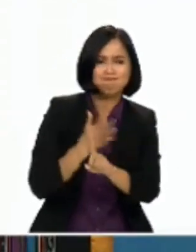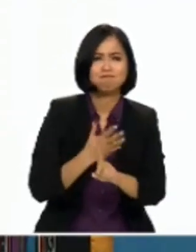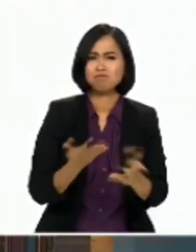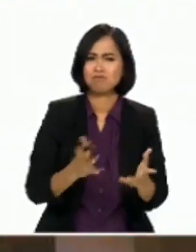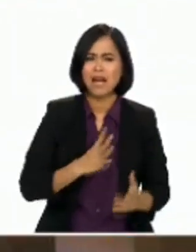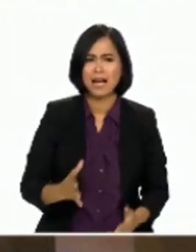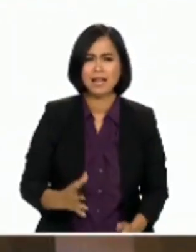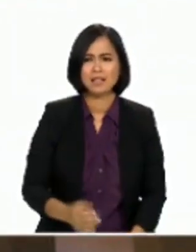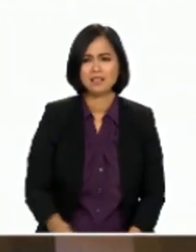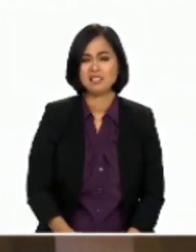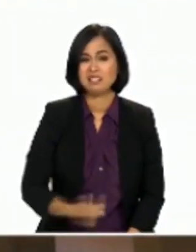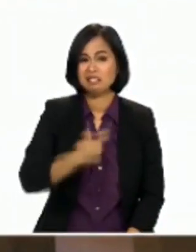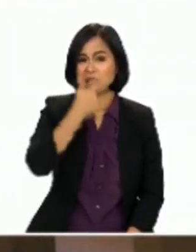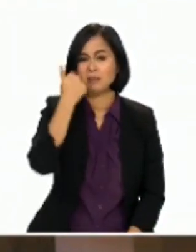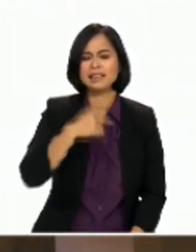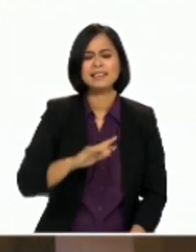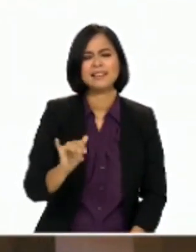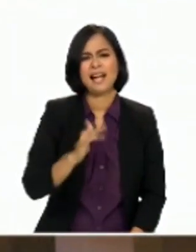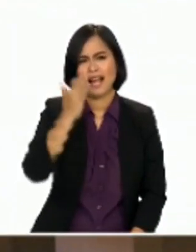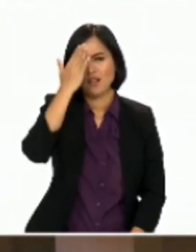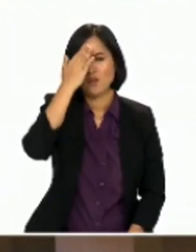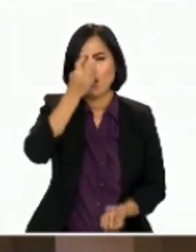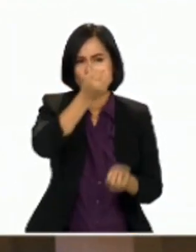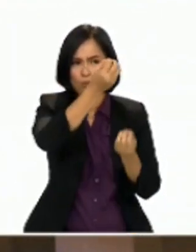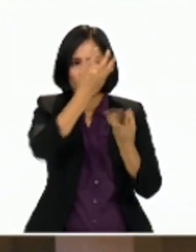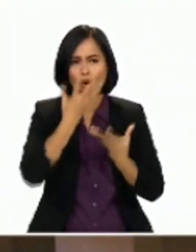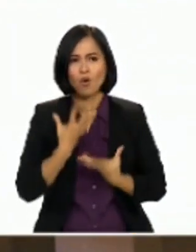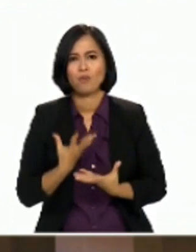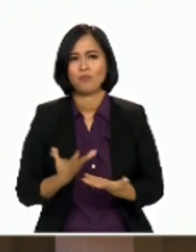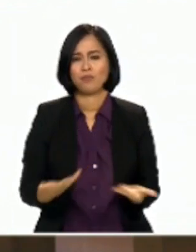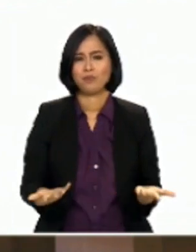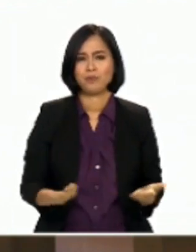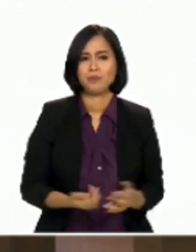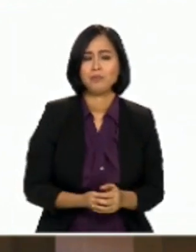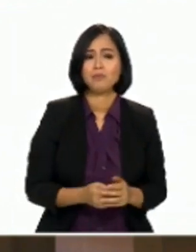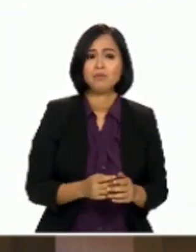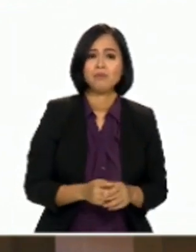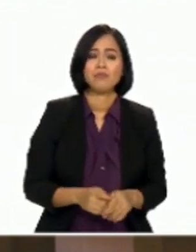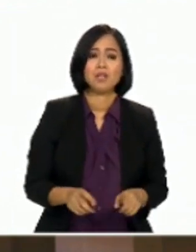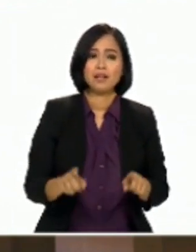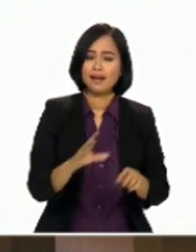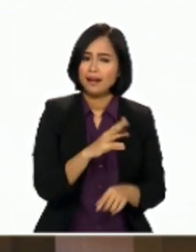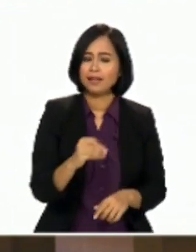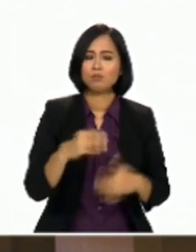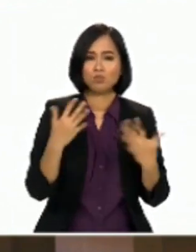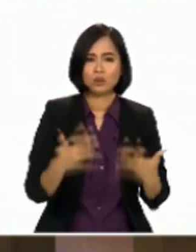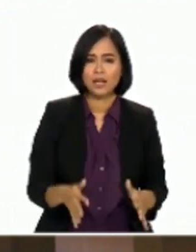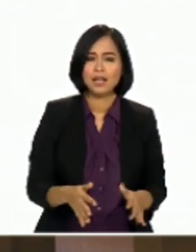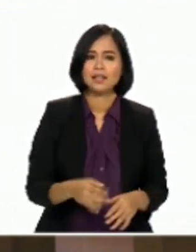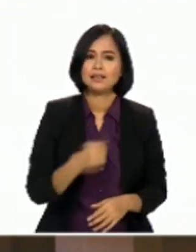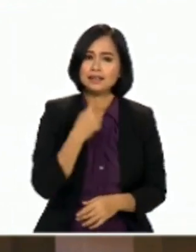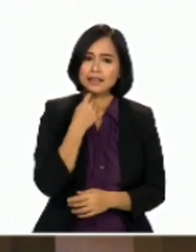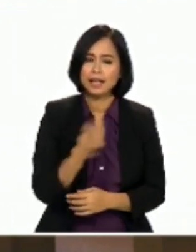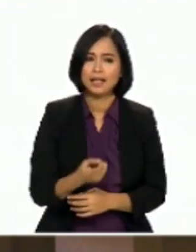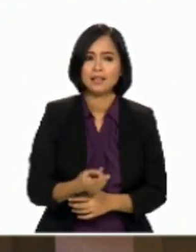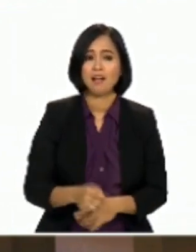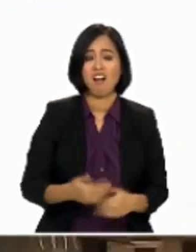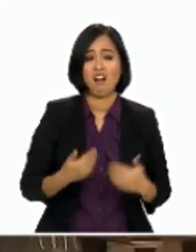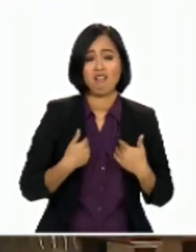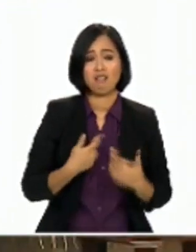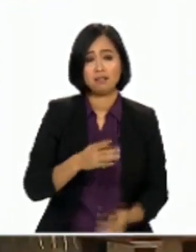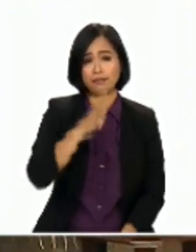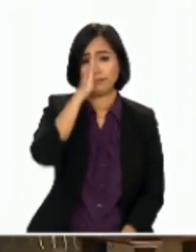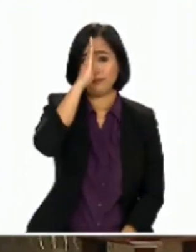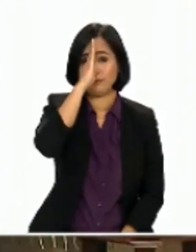Kasi aabot rin sa akin yan. And I have done that. Ako mag-prank ako sa